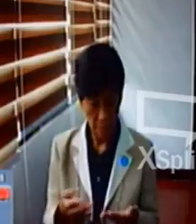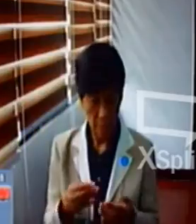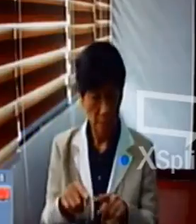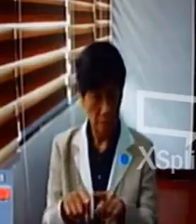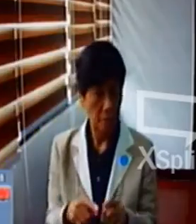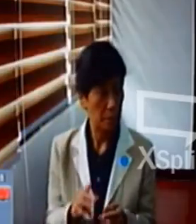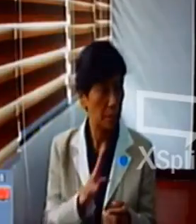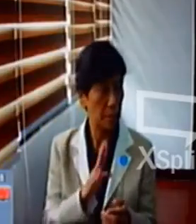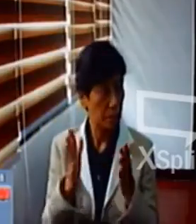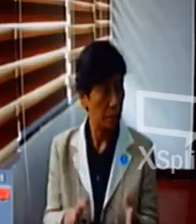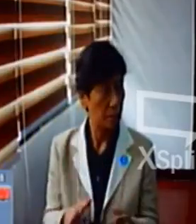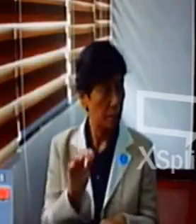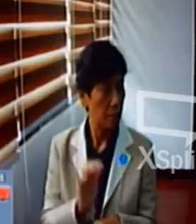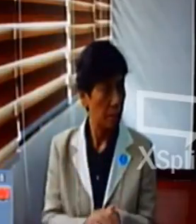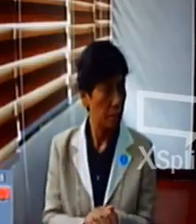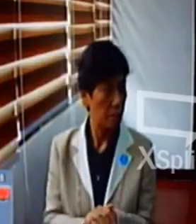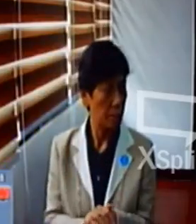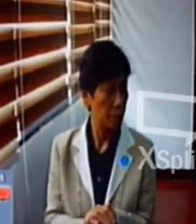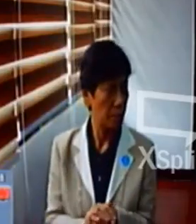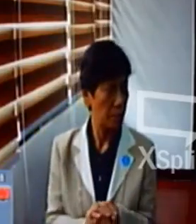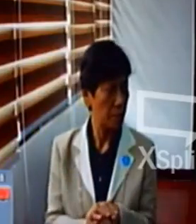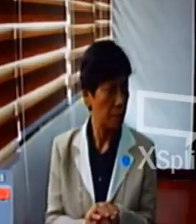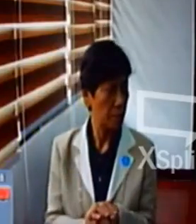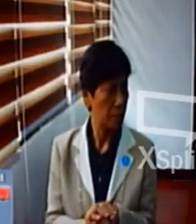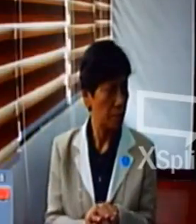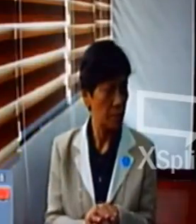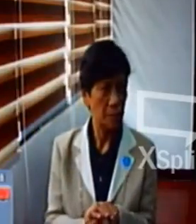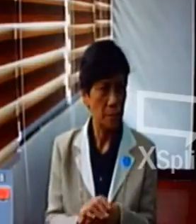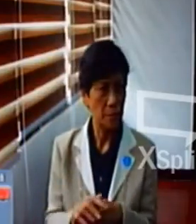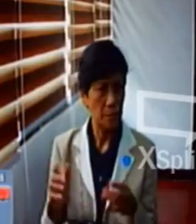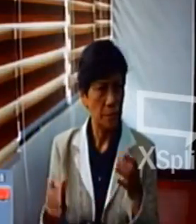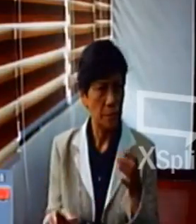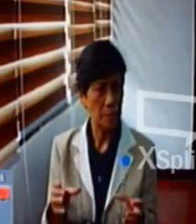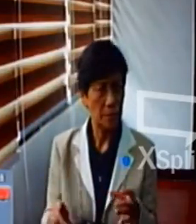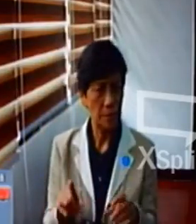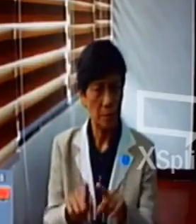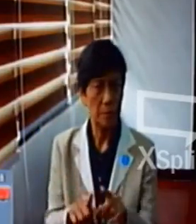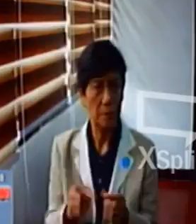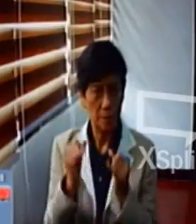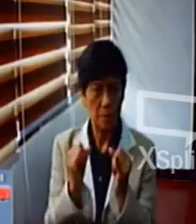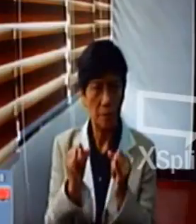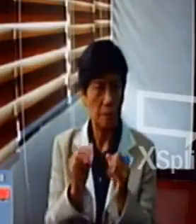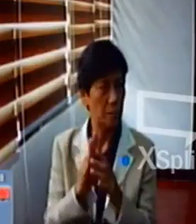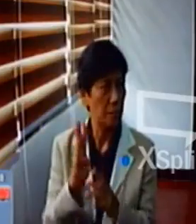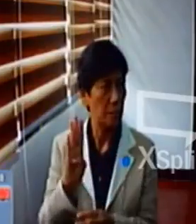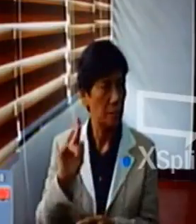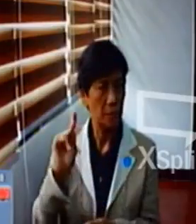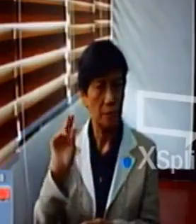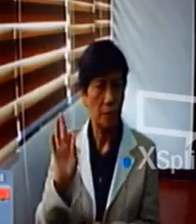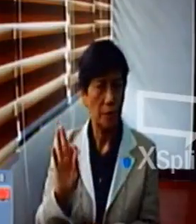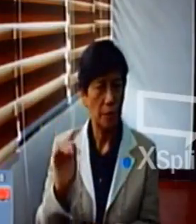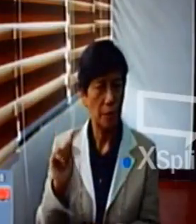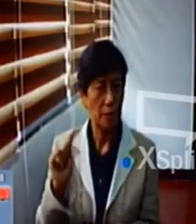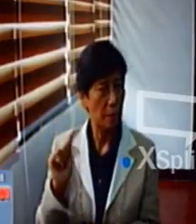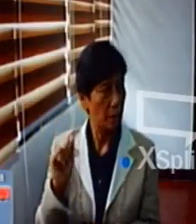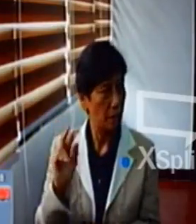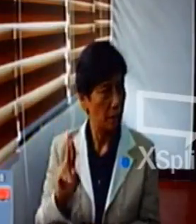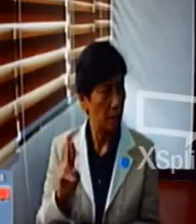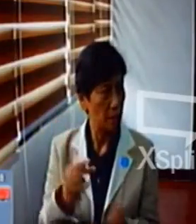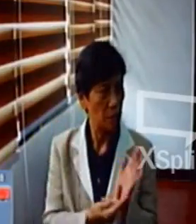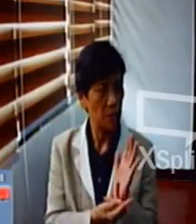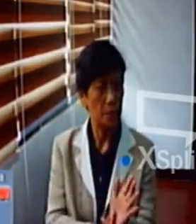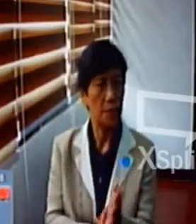on invitation and as instructed by BFAR management to present